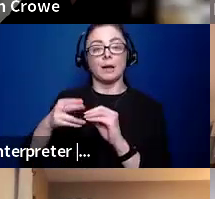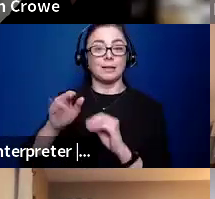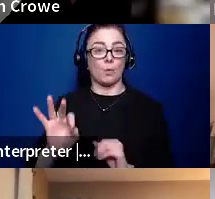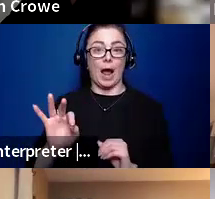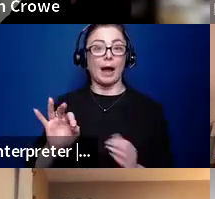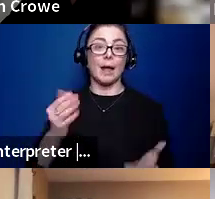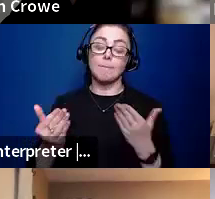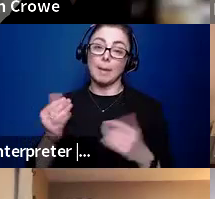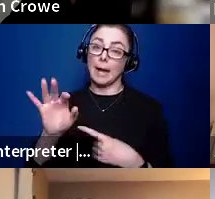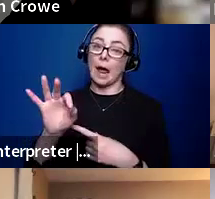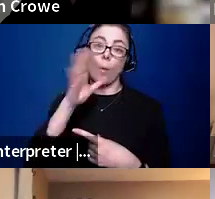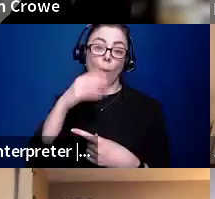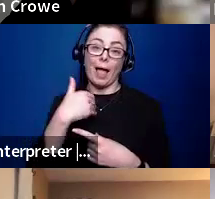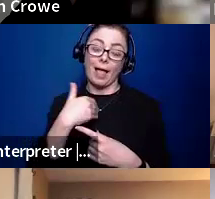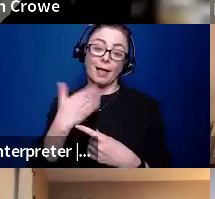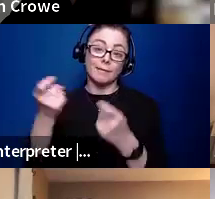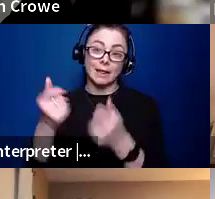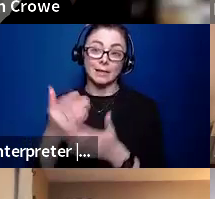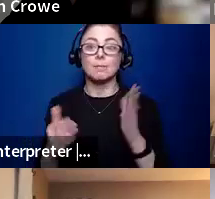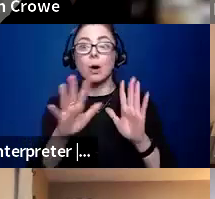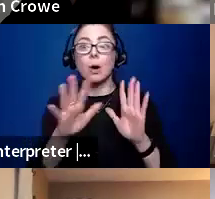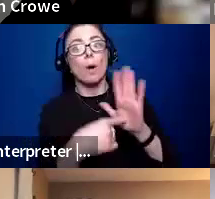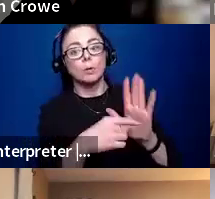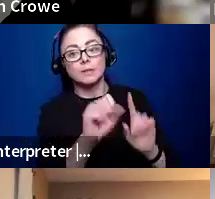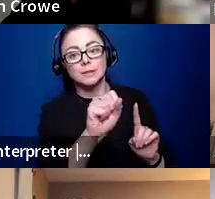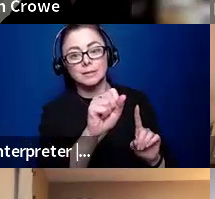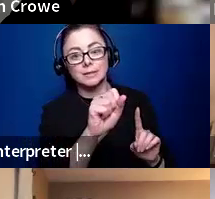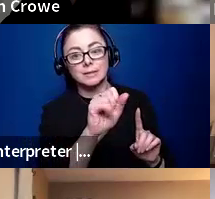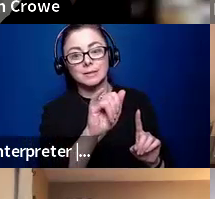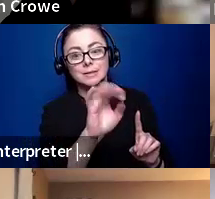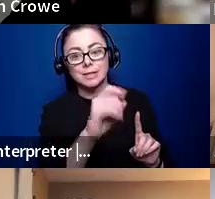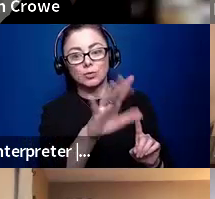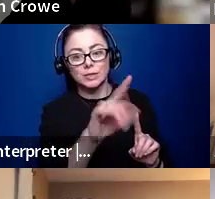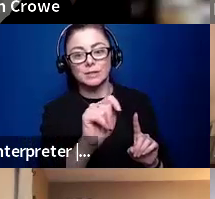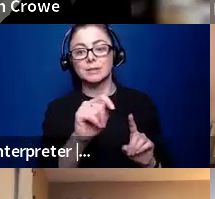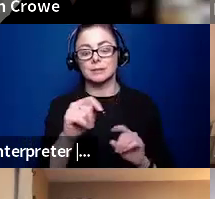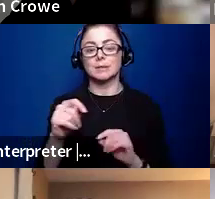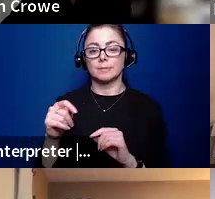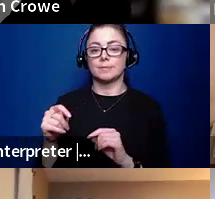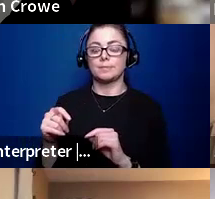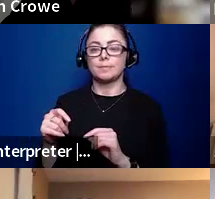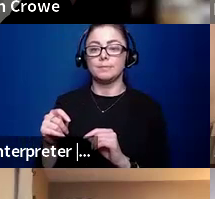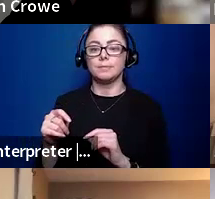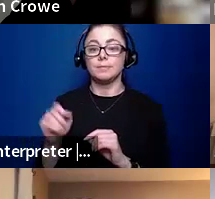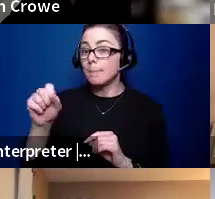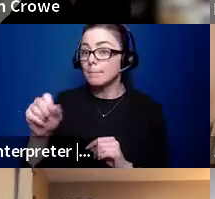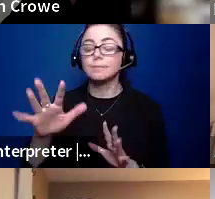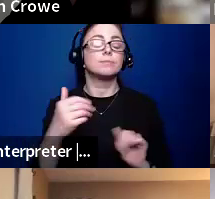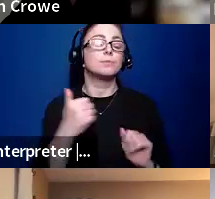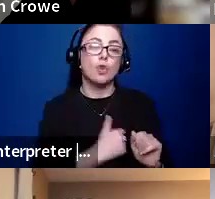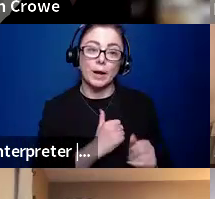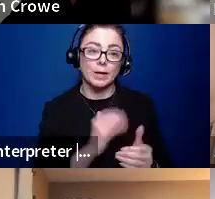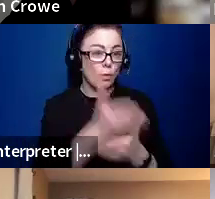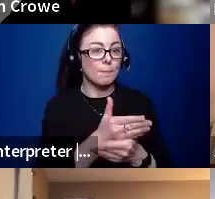it go down lower than that. And I think you can do that and not hurt services. Yeah. So sorry to